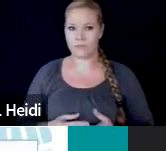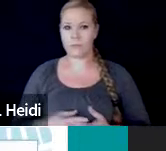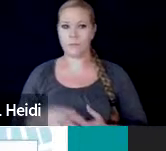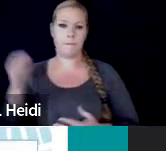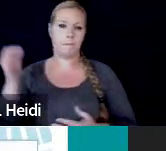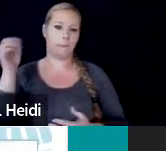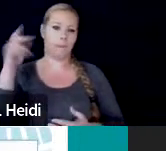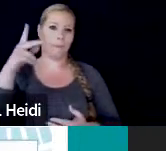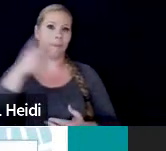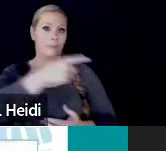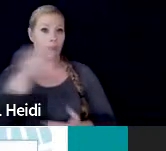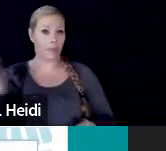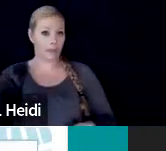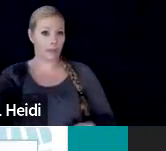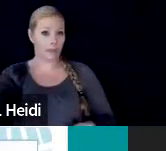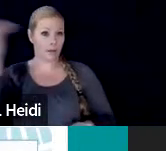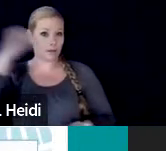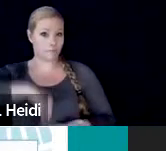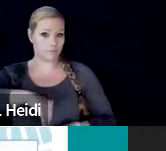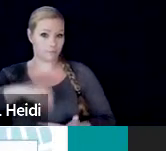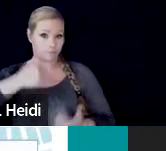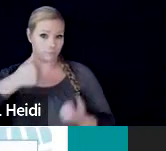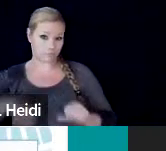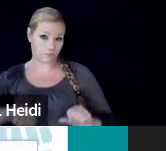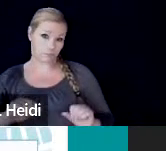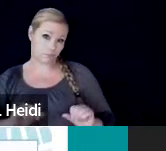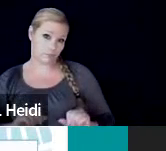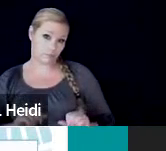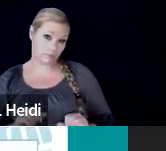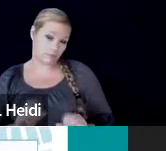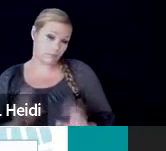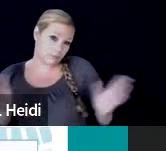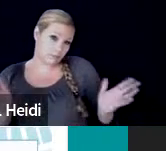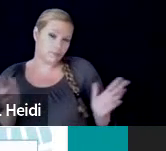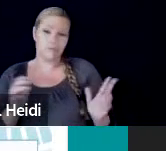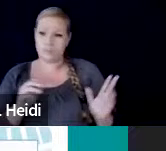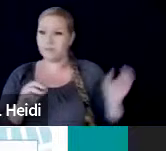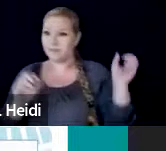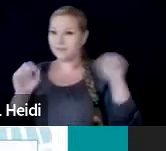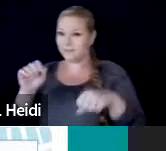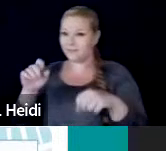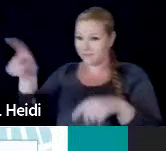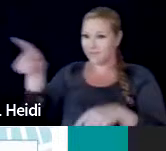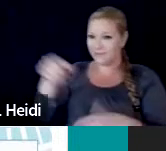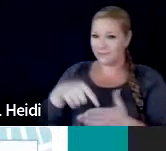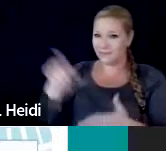Okay, try giving me access again and see what happens. Okay, just hit the button.